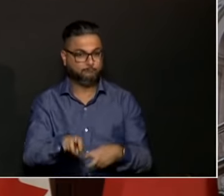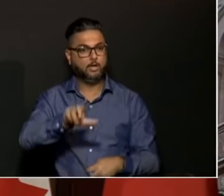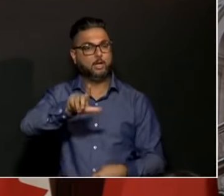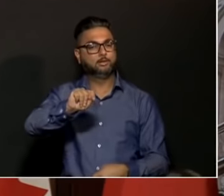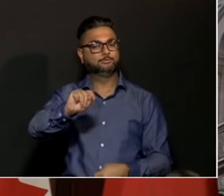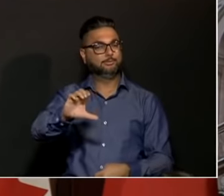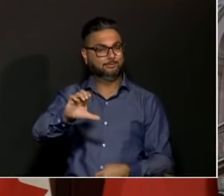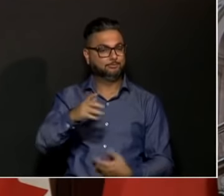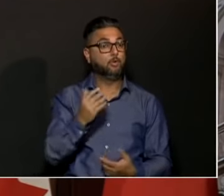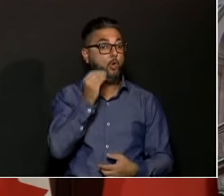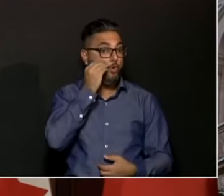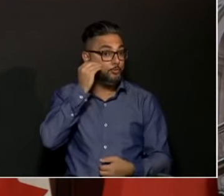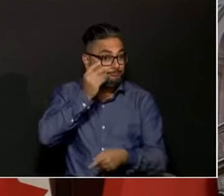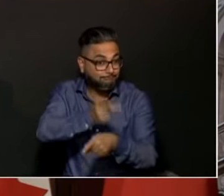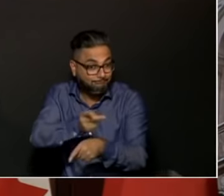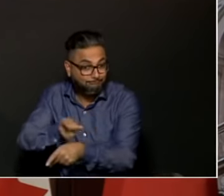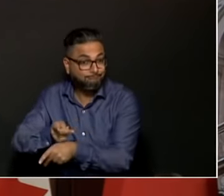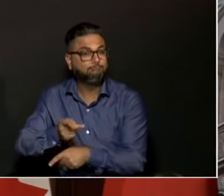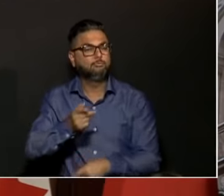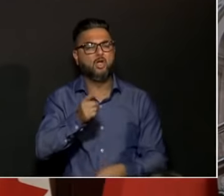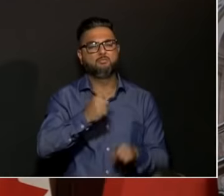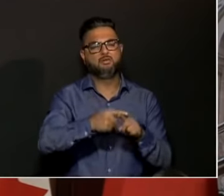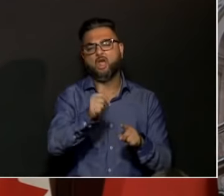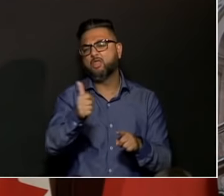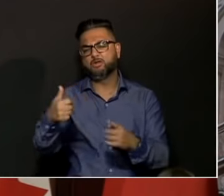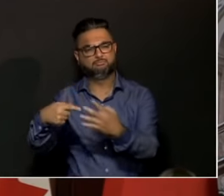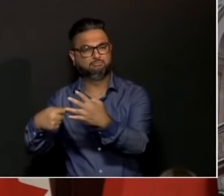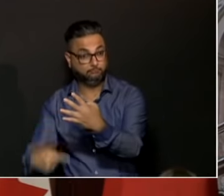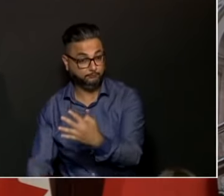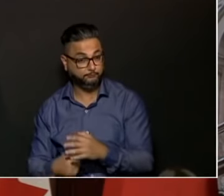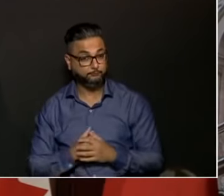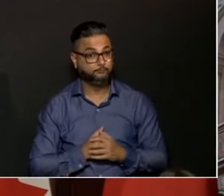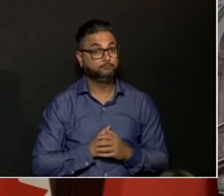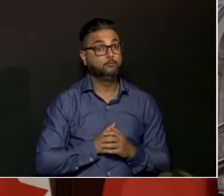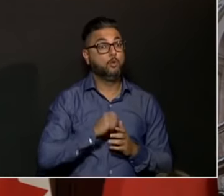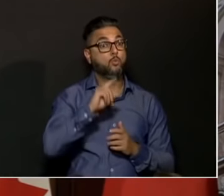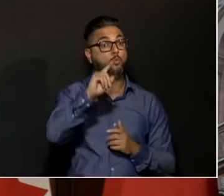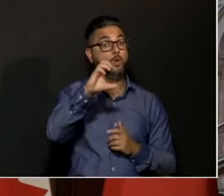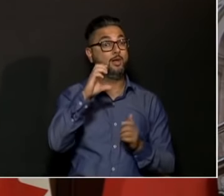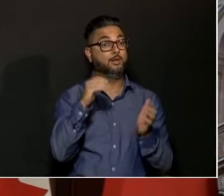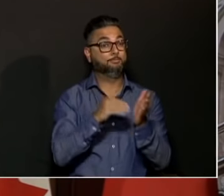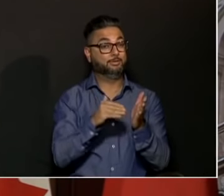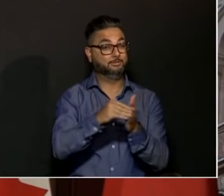and alternative care. We're investing $100 million to deliver